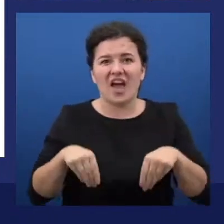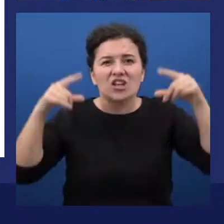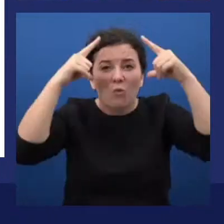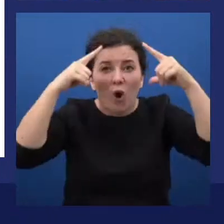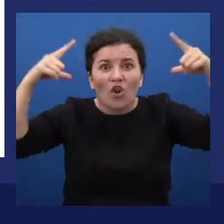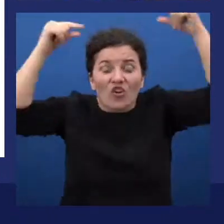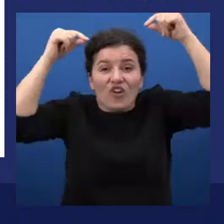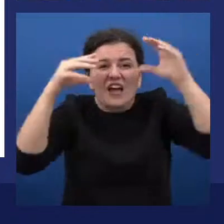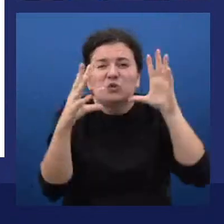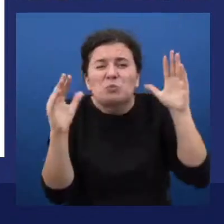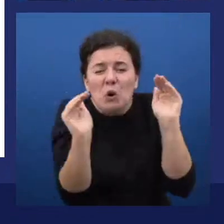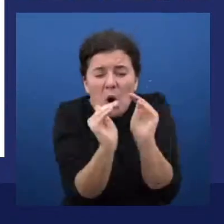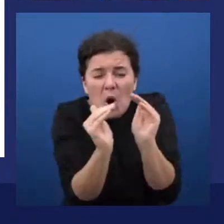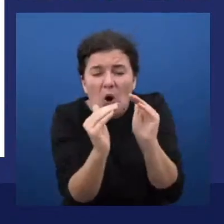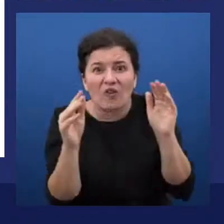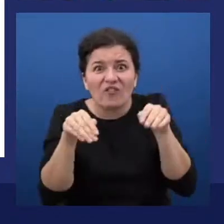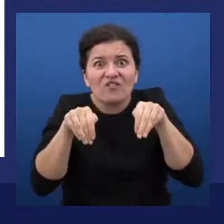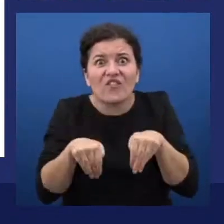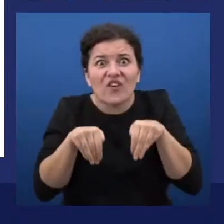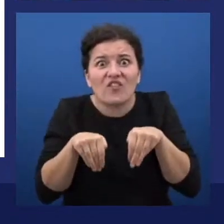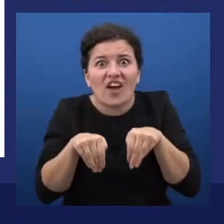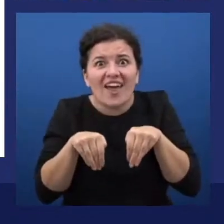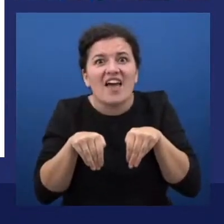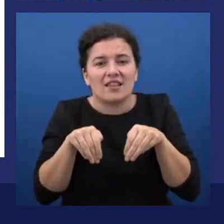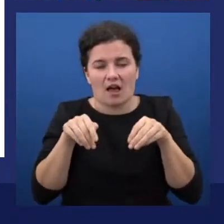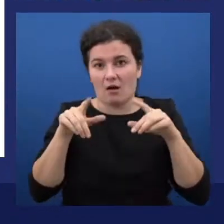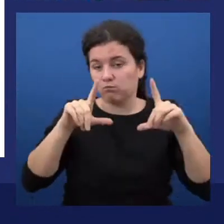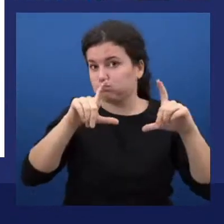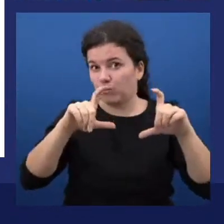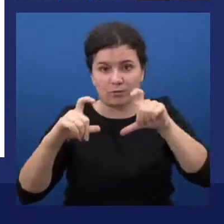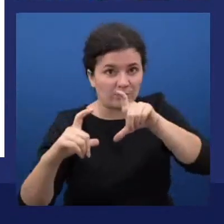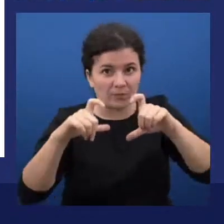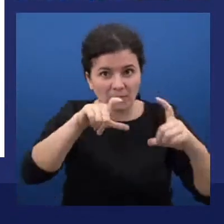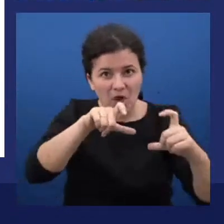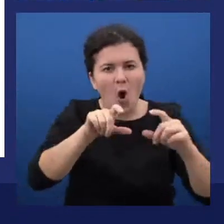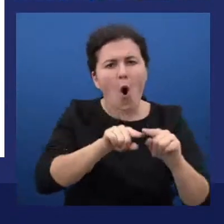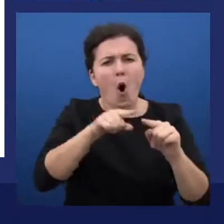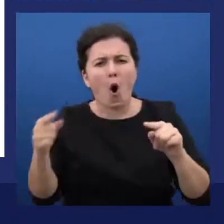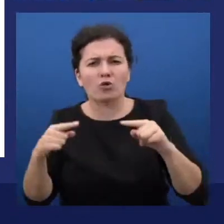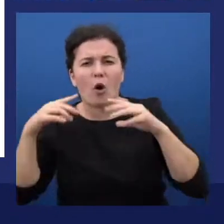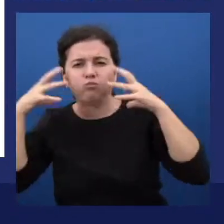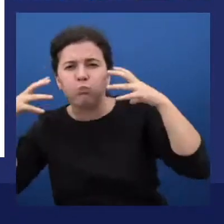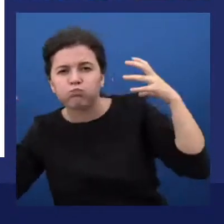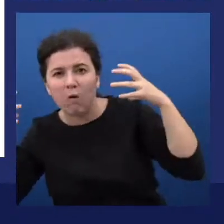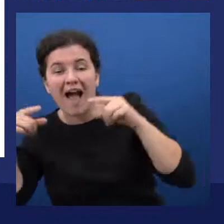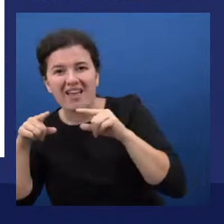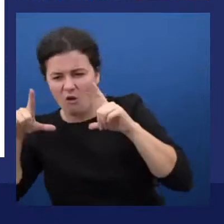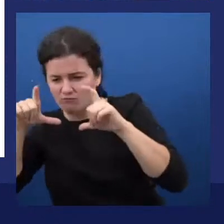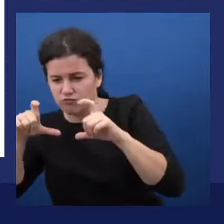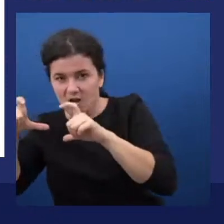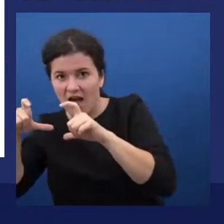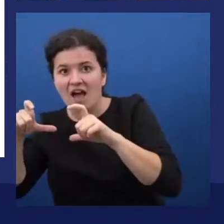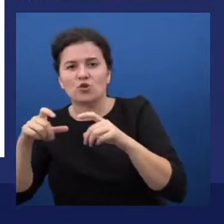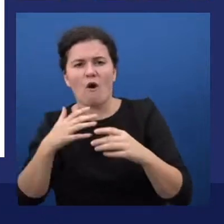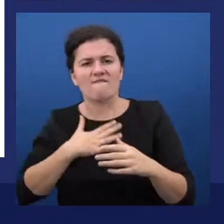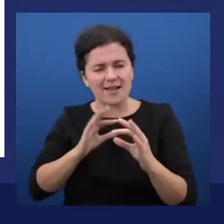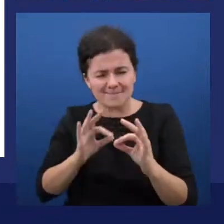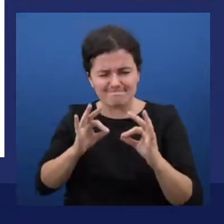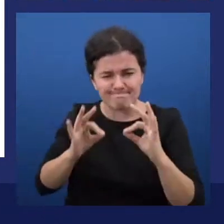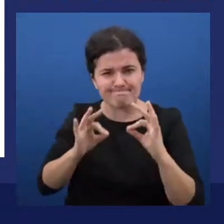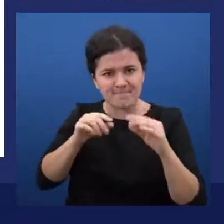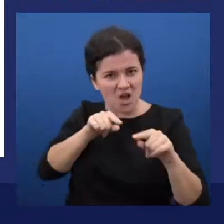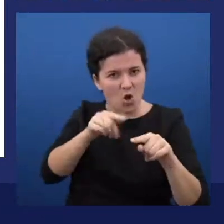Of course, if you want to train a model on chihuahuas or muffins, then make sure that it's as accurate as possible. So take